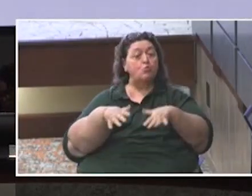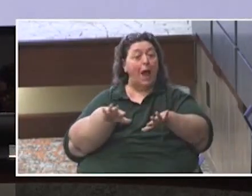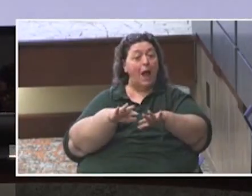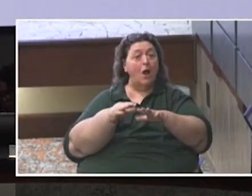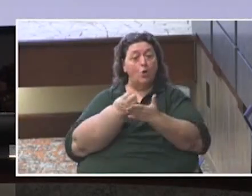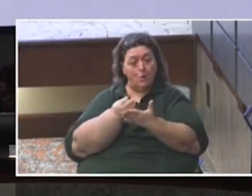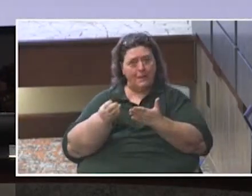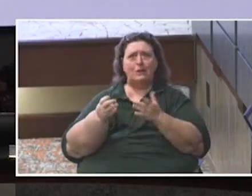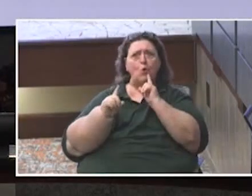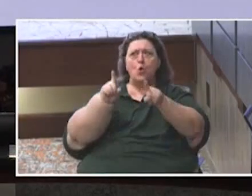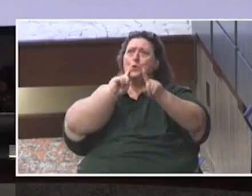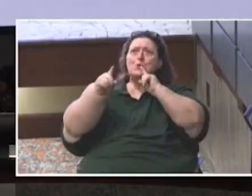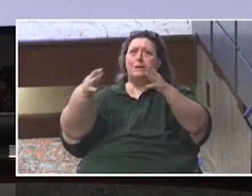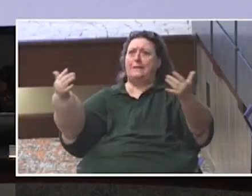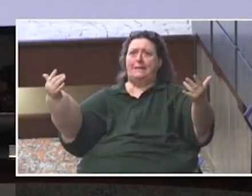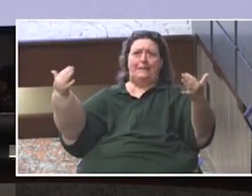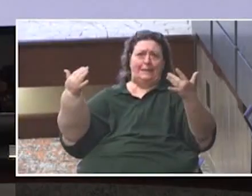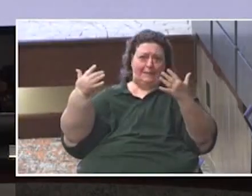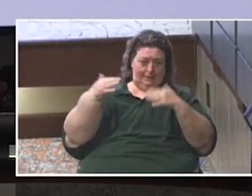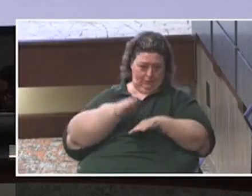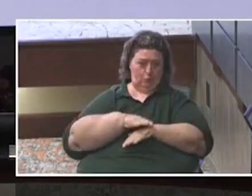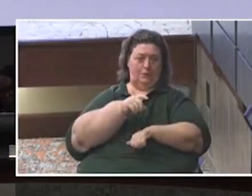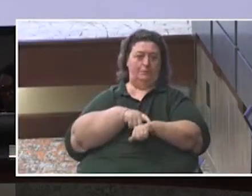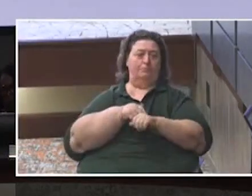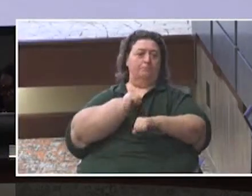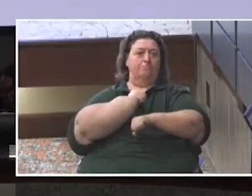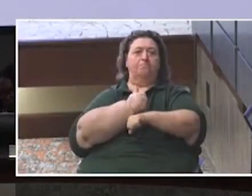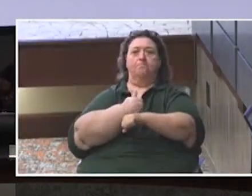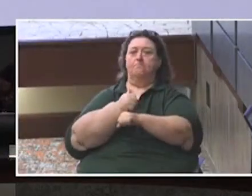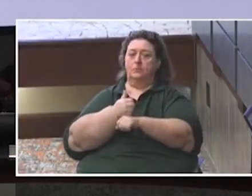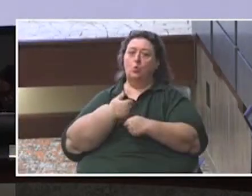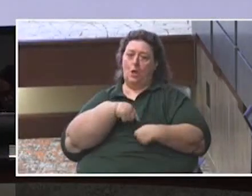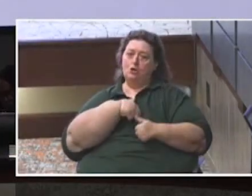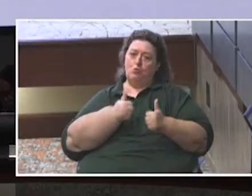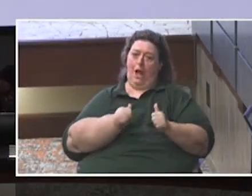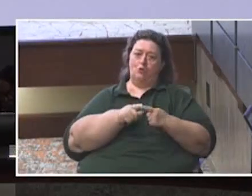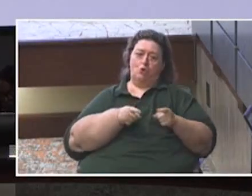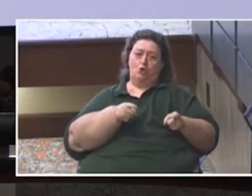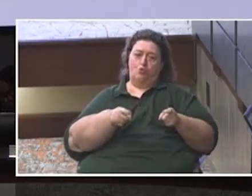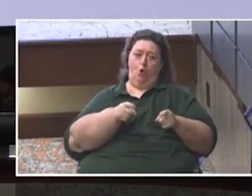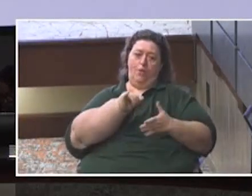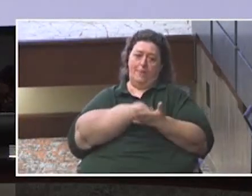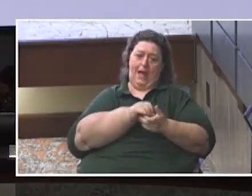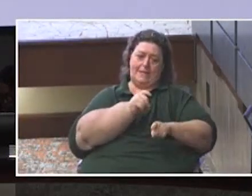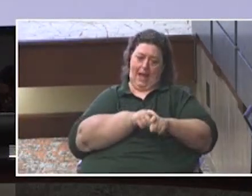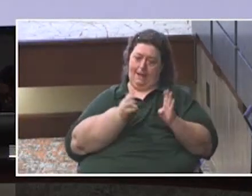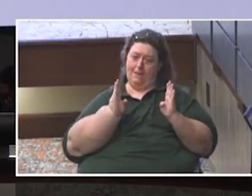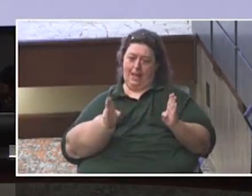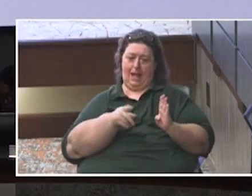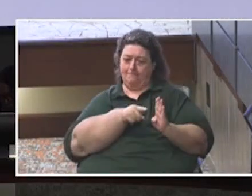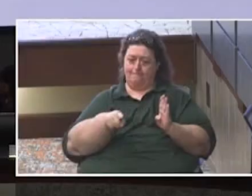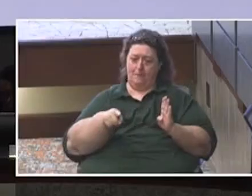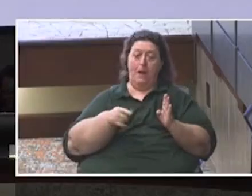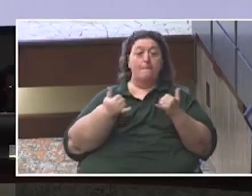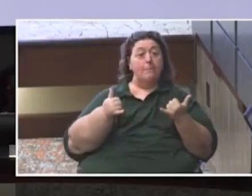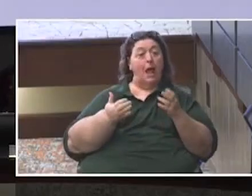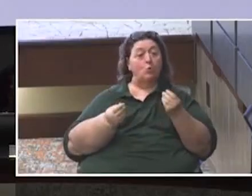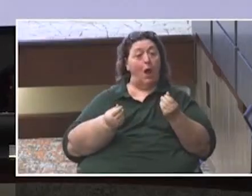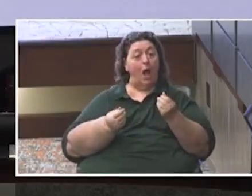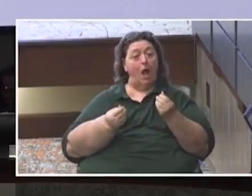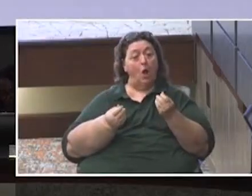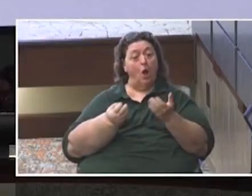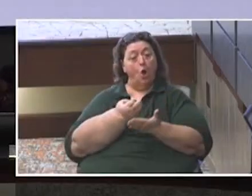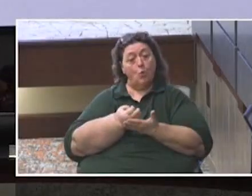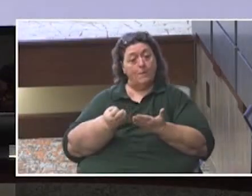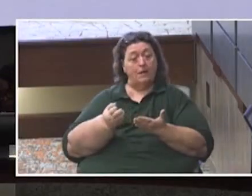saving the city significant dollars, but also being able to control that timeline, which is that playground equipment will be completed in